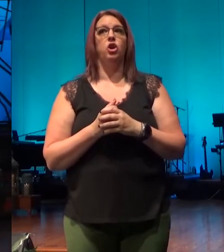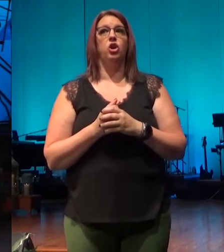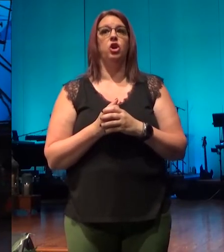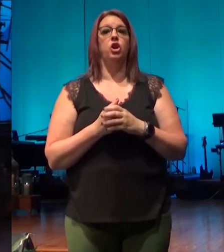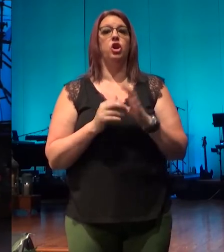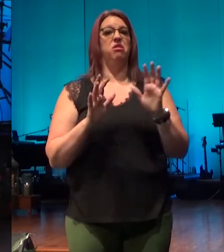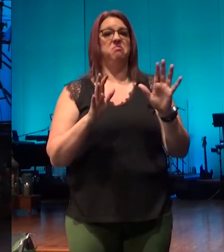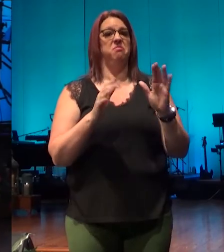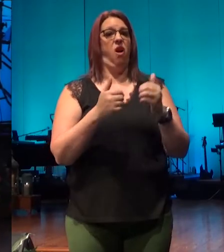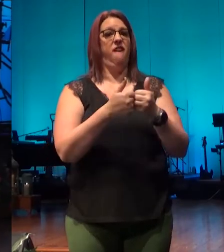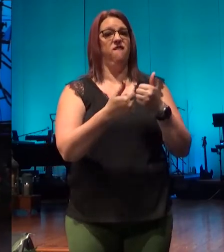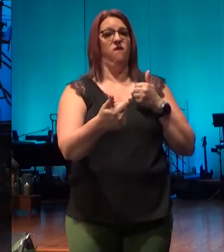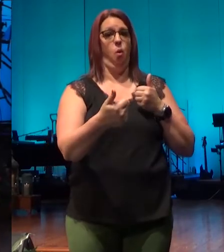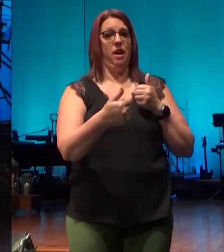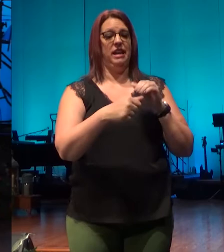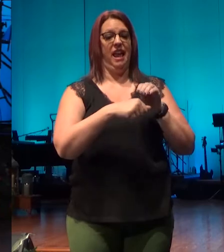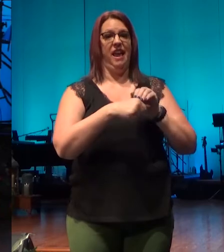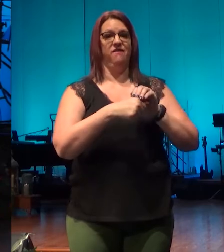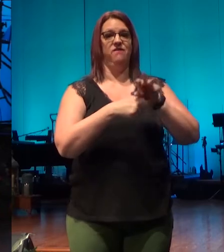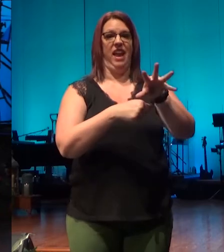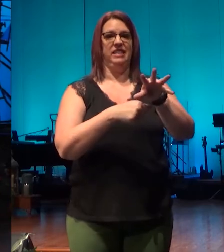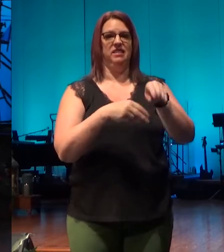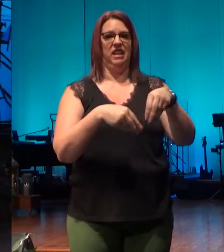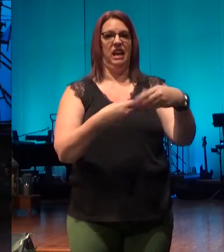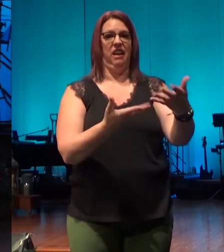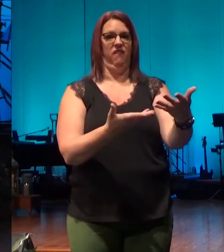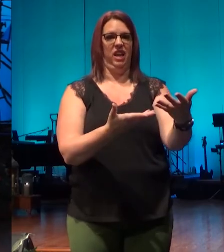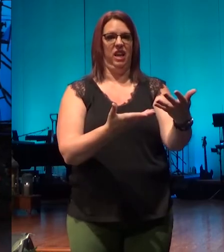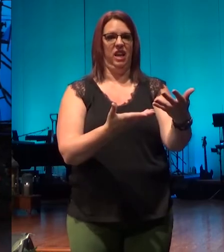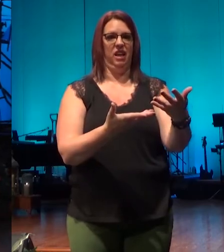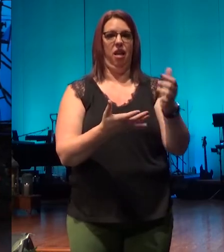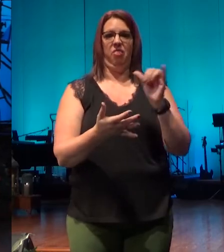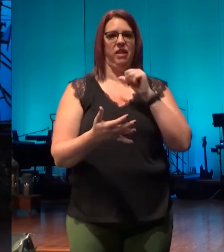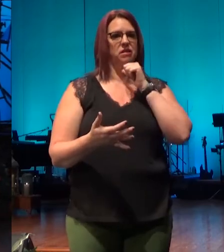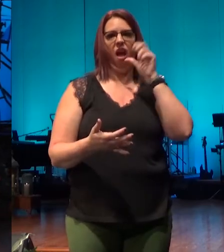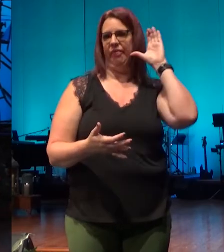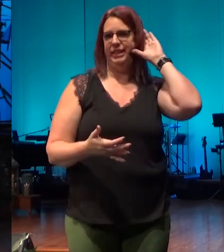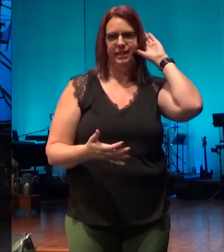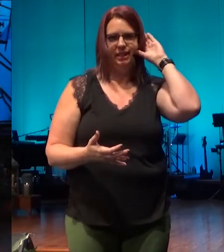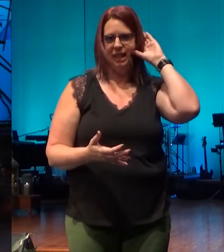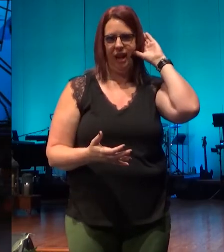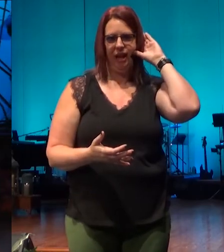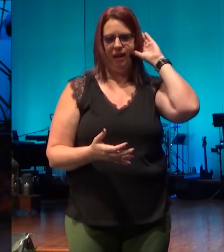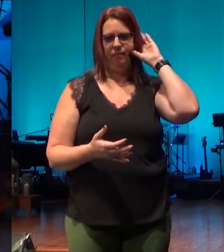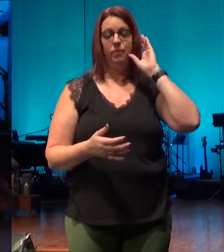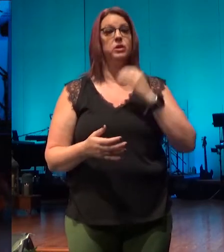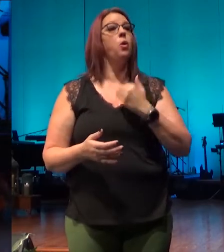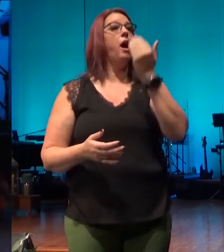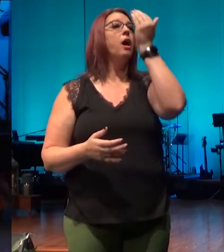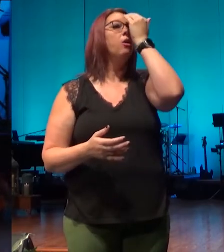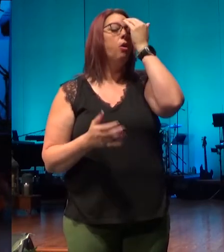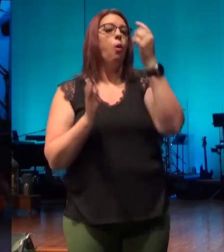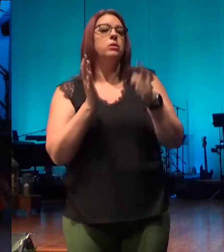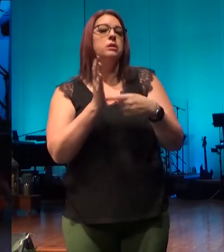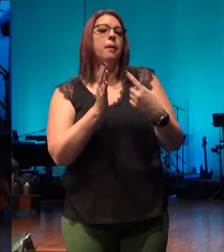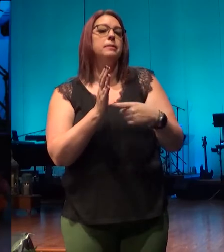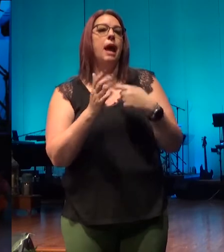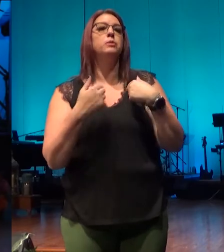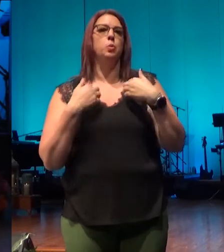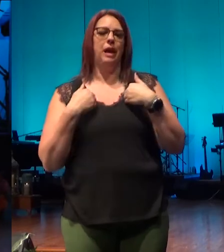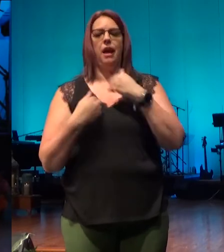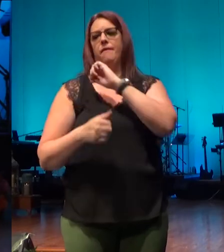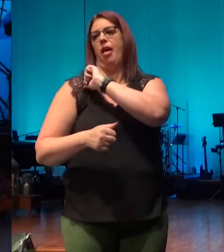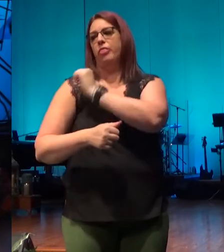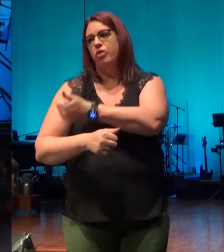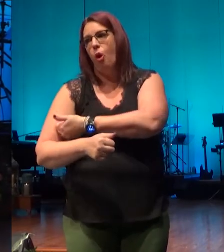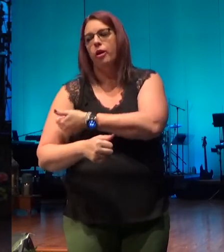avoiding advice giving. Advice giving is not listening. Now, I know sometimes we're placed in roles of authority. We